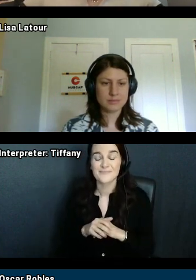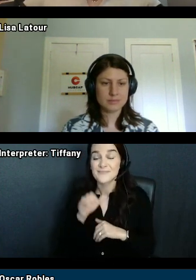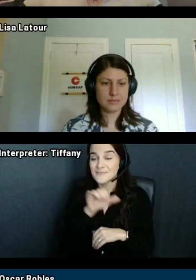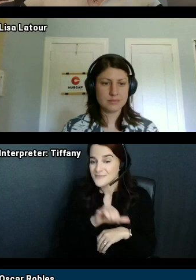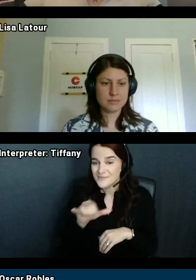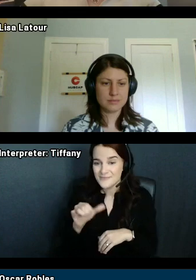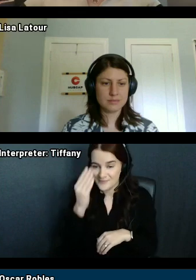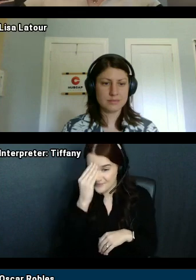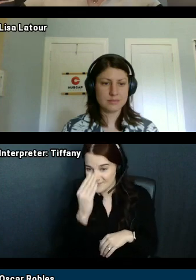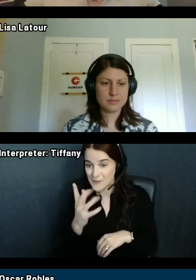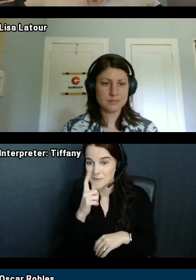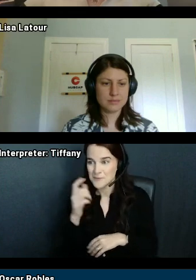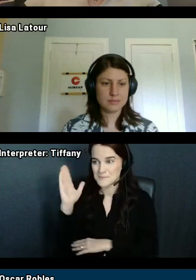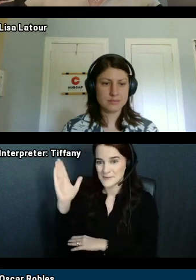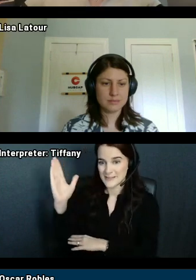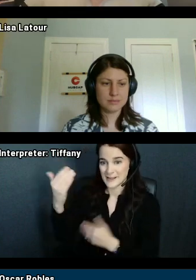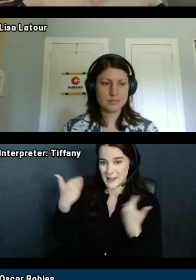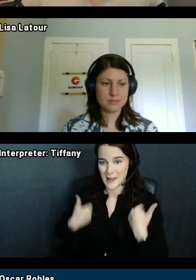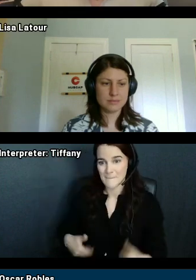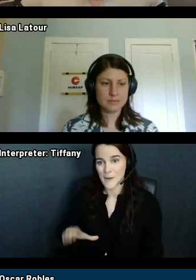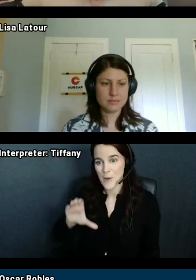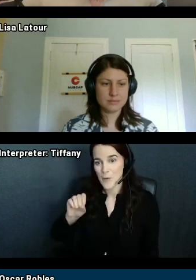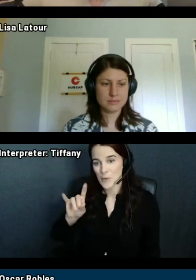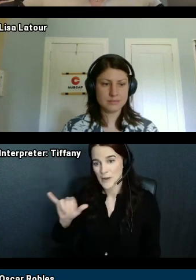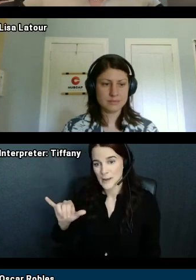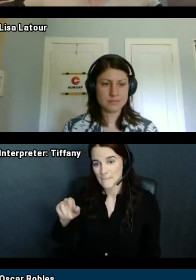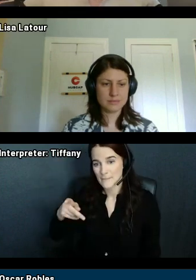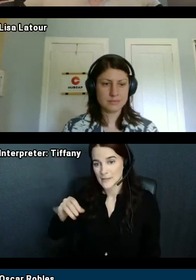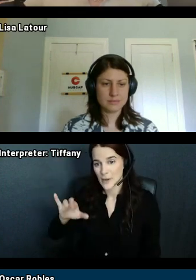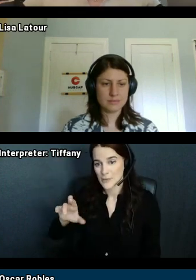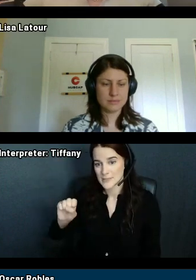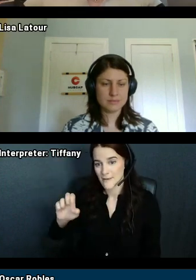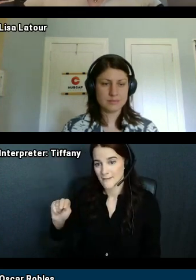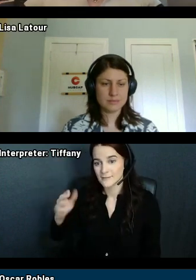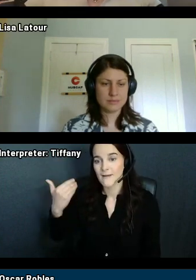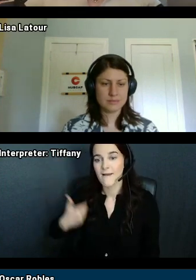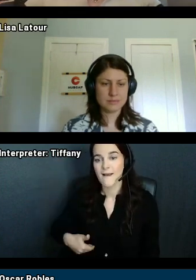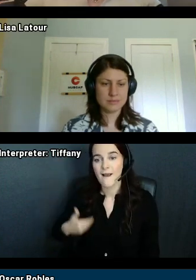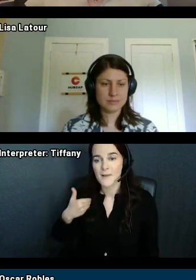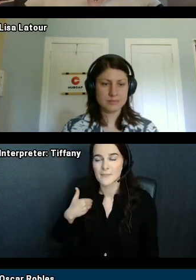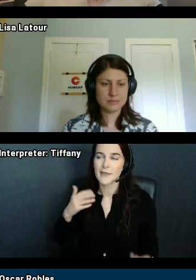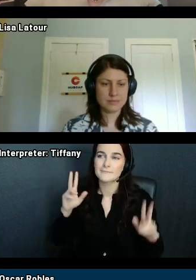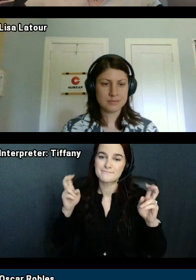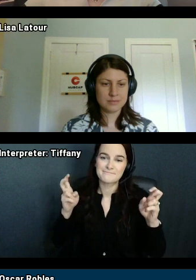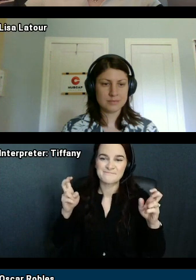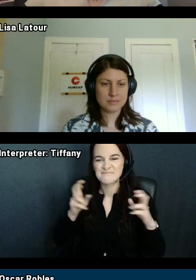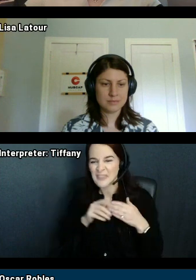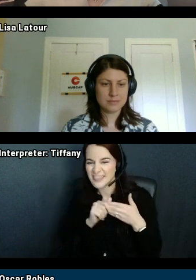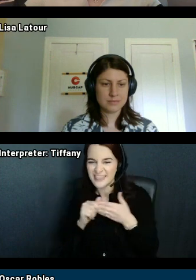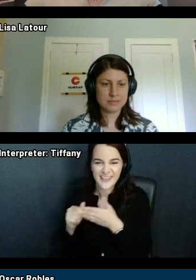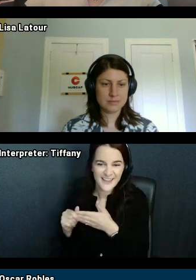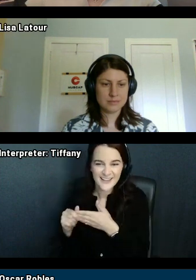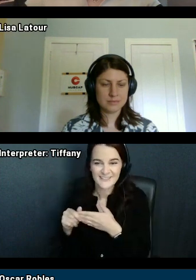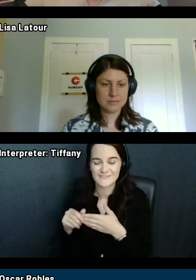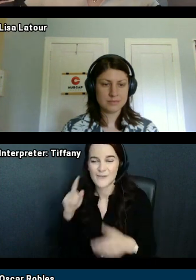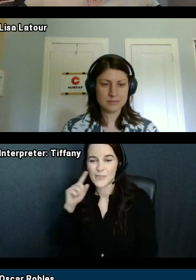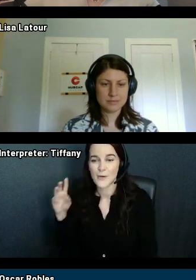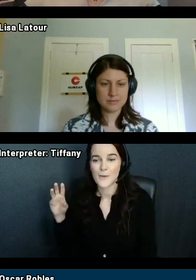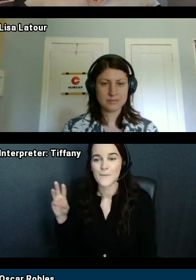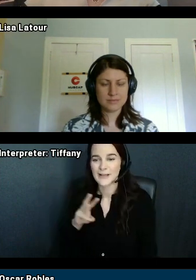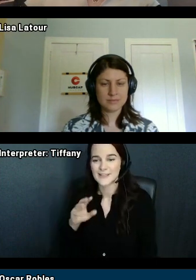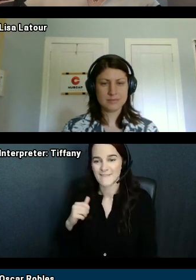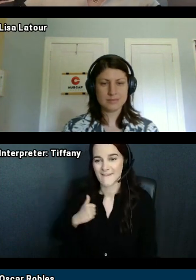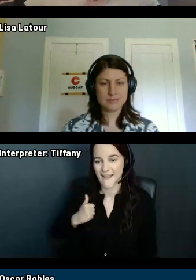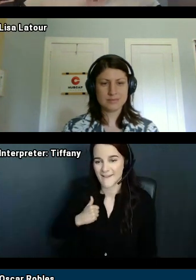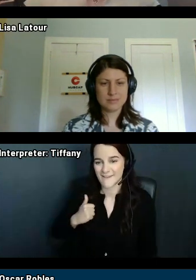be presenting today. I am Cody Pearson, and I am kind of the lead of the Western Canada HubSpot user